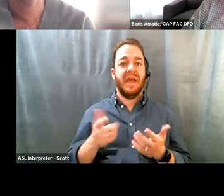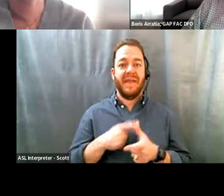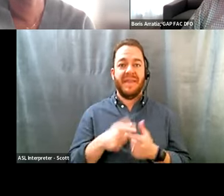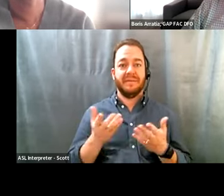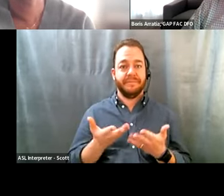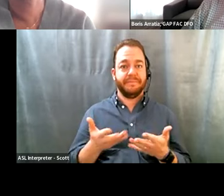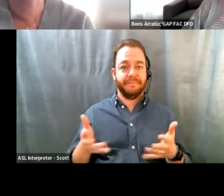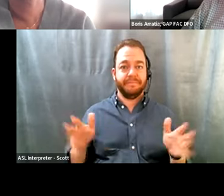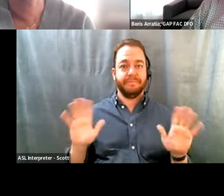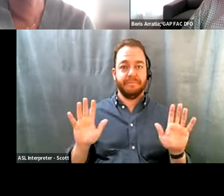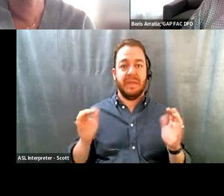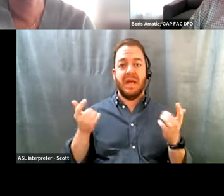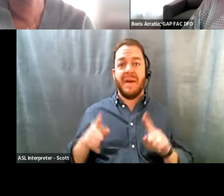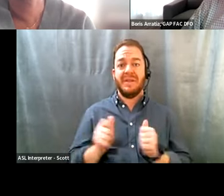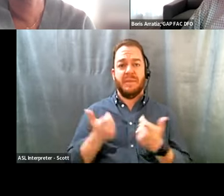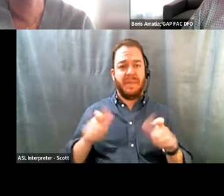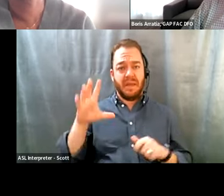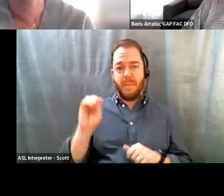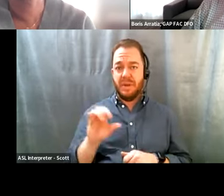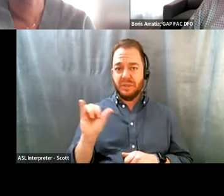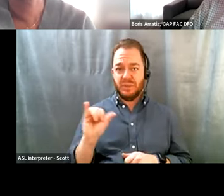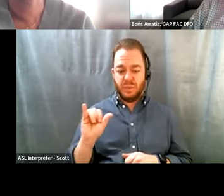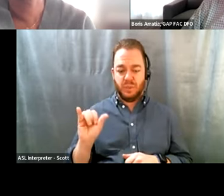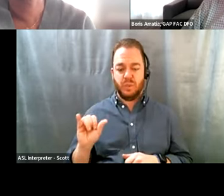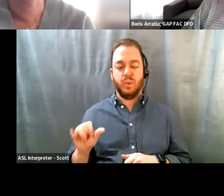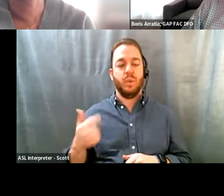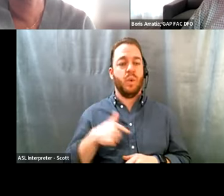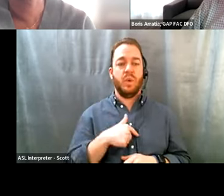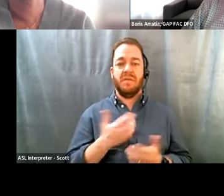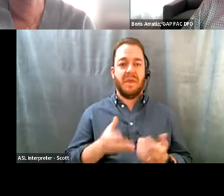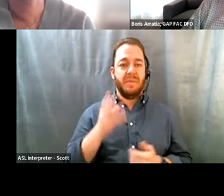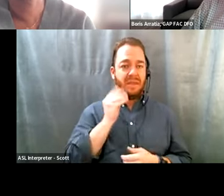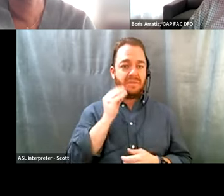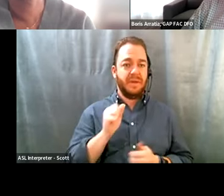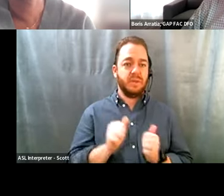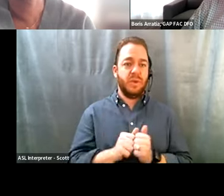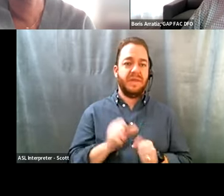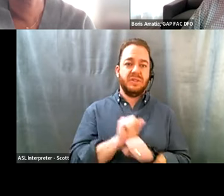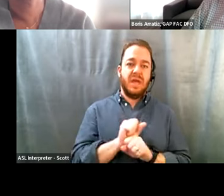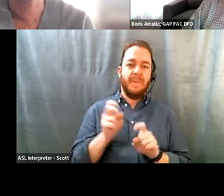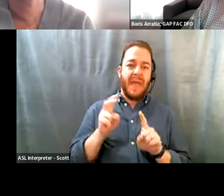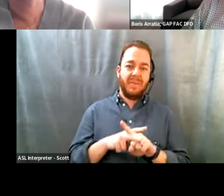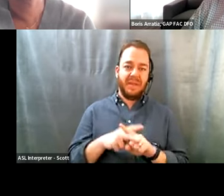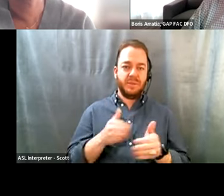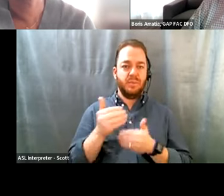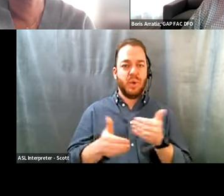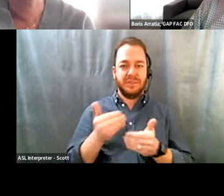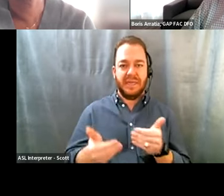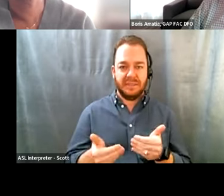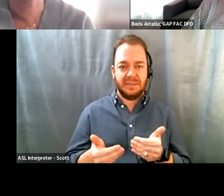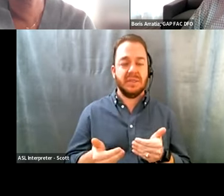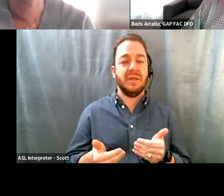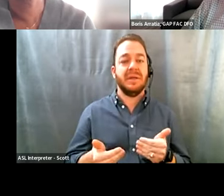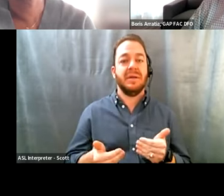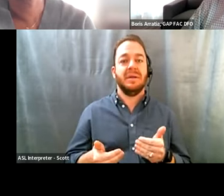And again, this happens in big enterprises also, you know, we've all may have experienced that even in the job application process, right? You know, there's